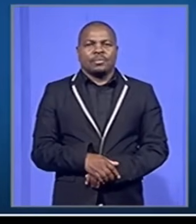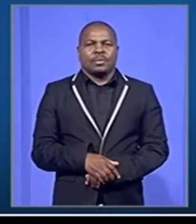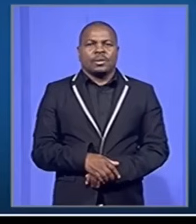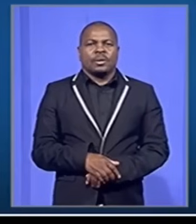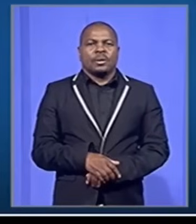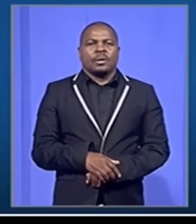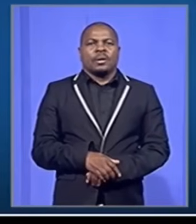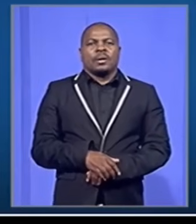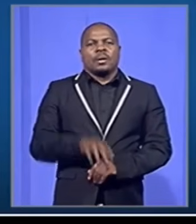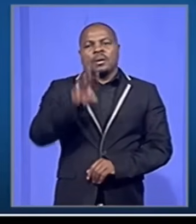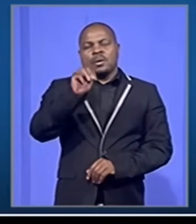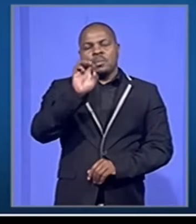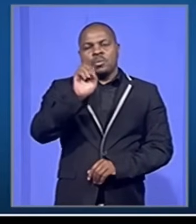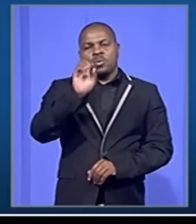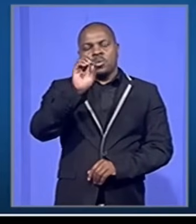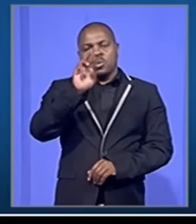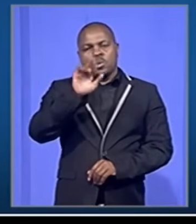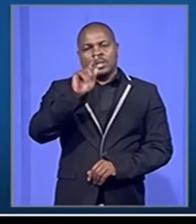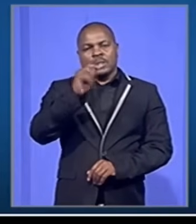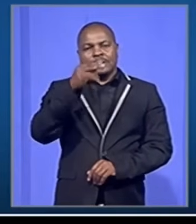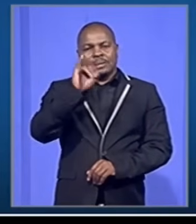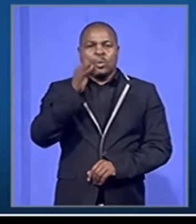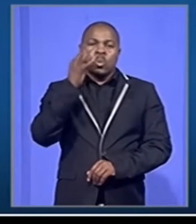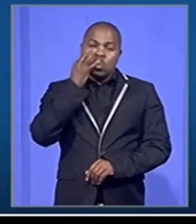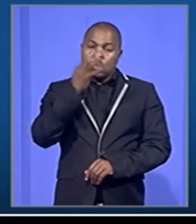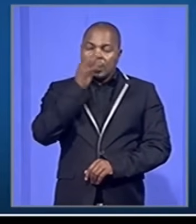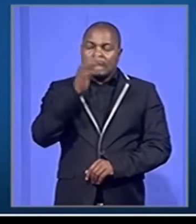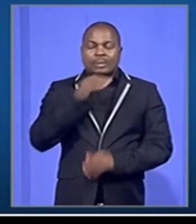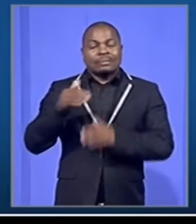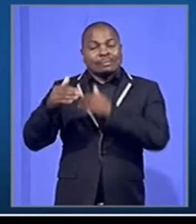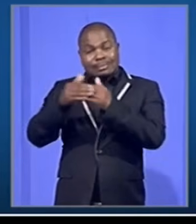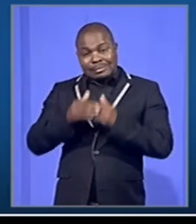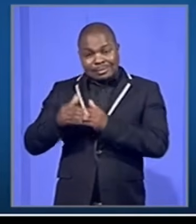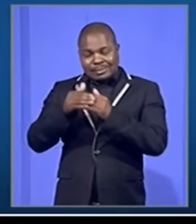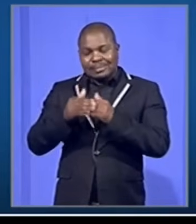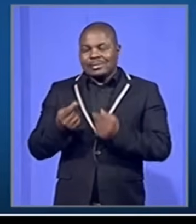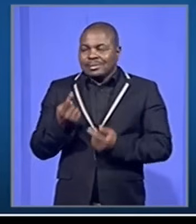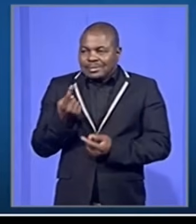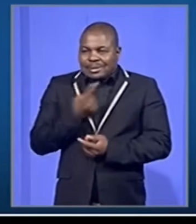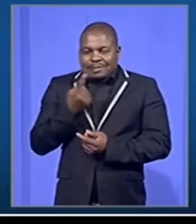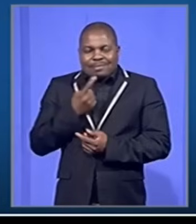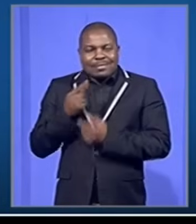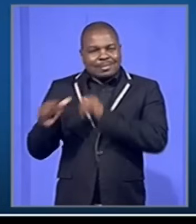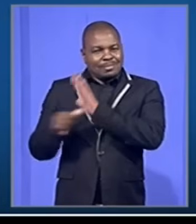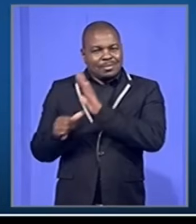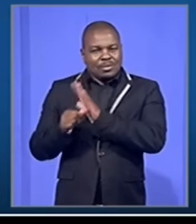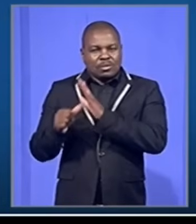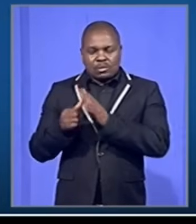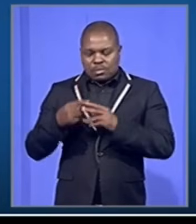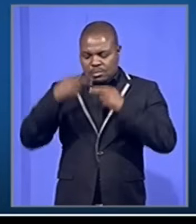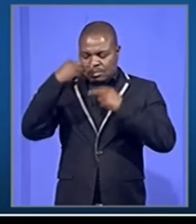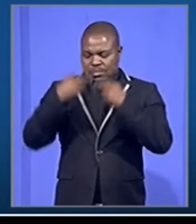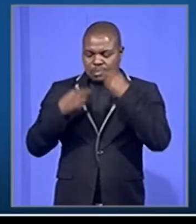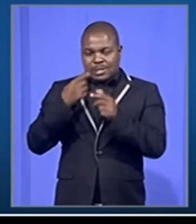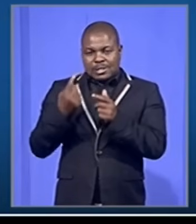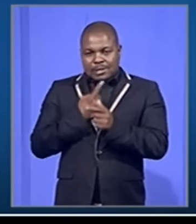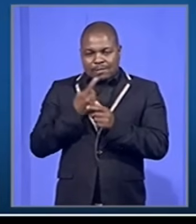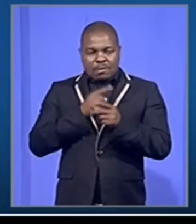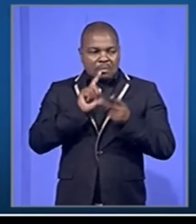Murithi Nyandoro yena o re ge ile tšhireletšo e diatleng tša rena go lekola maemo pele o